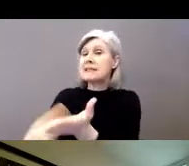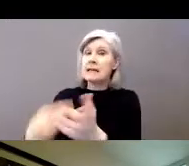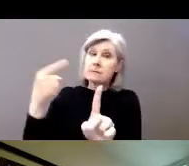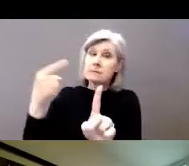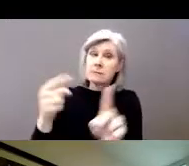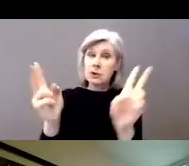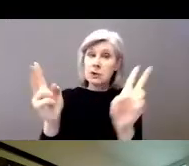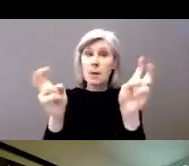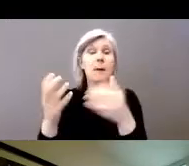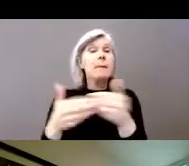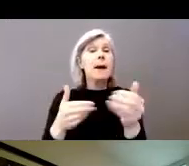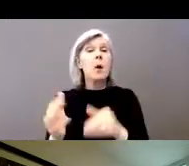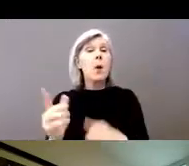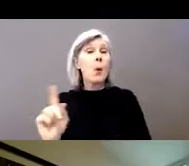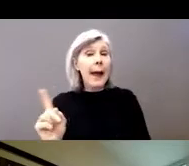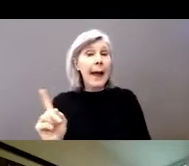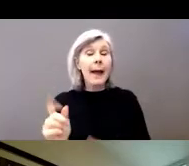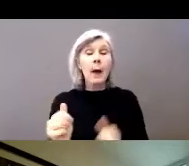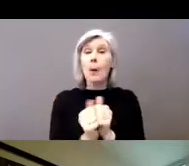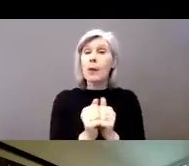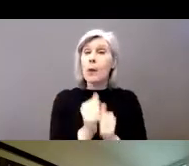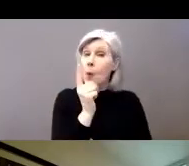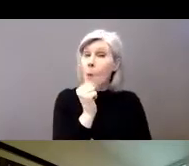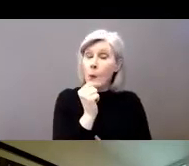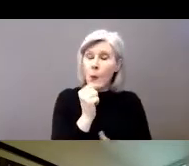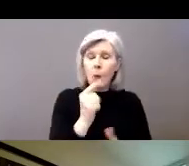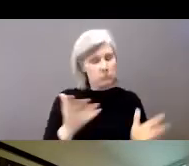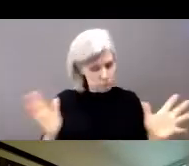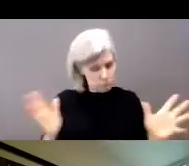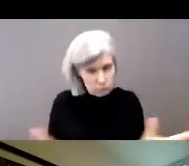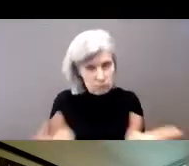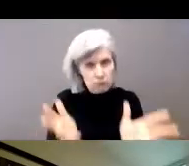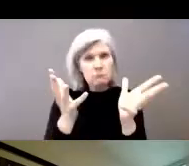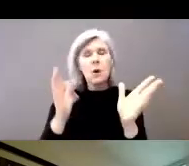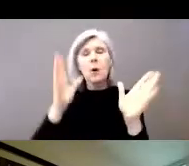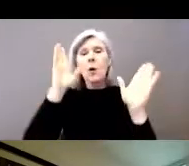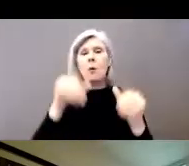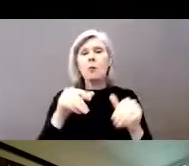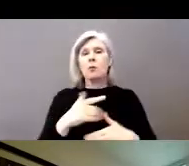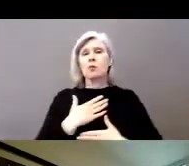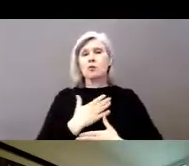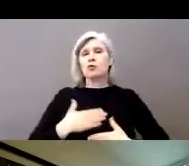your attention, and I hope you enjoy the toolkit and the other resources that we have developed.